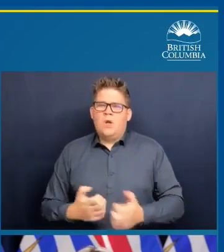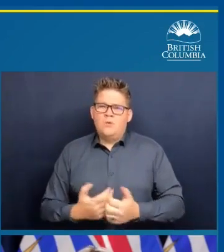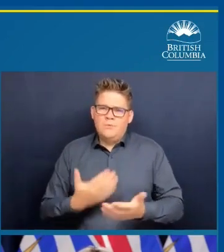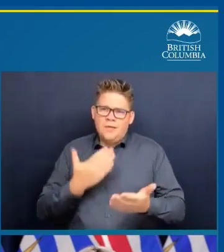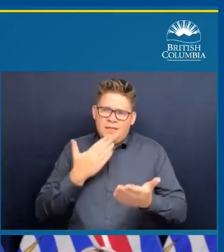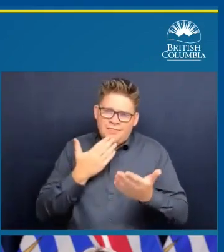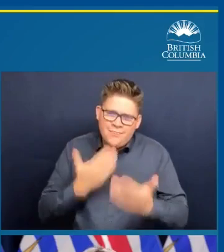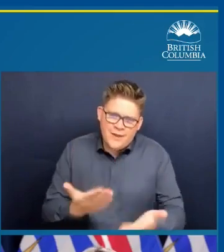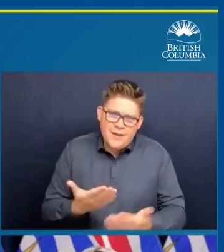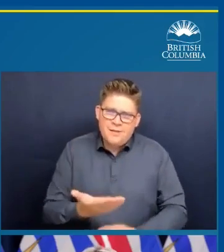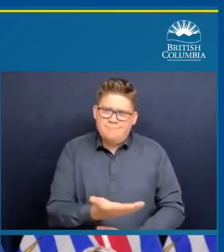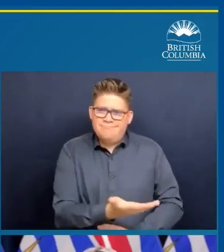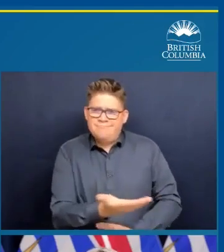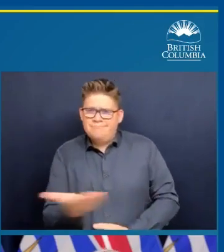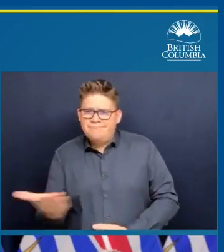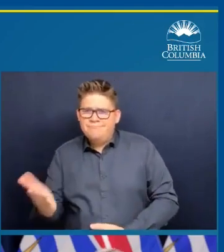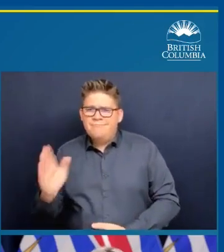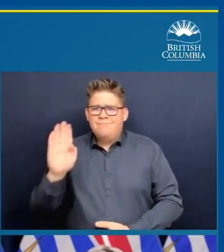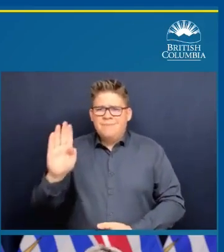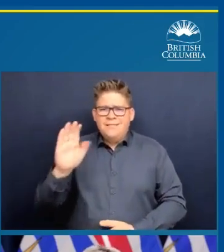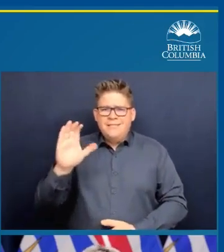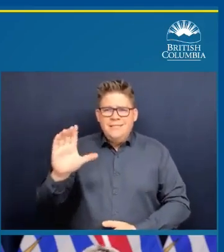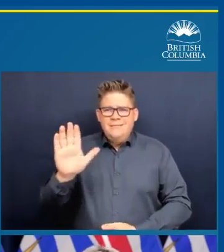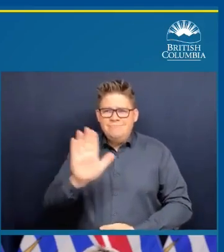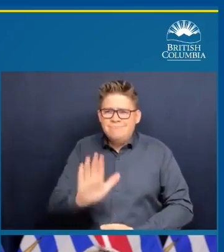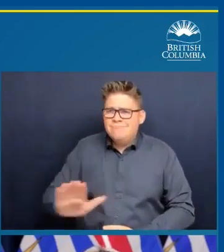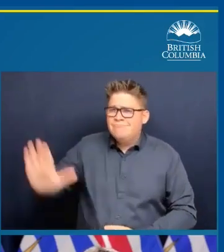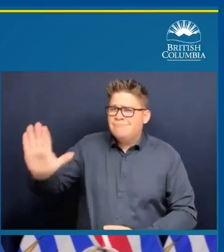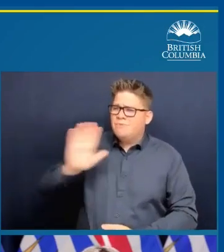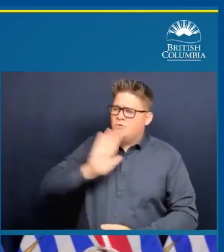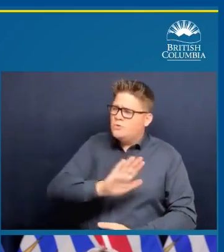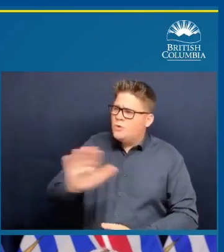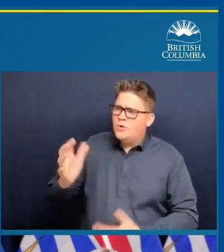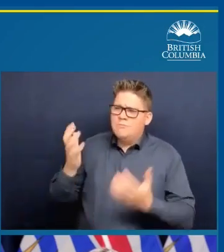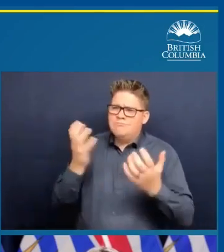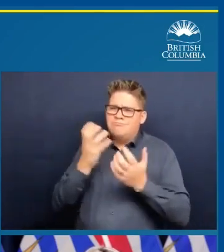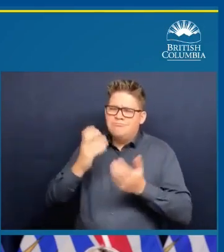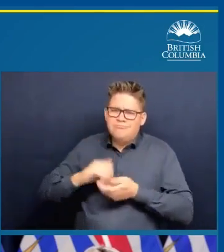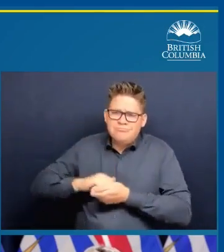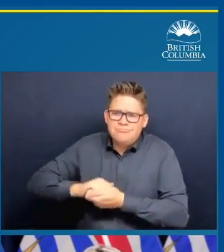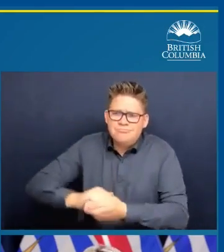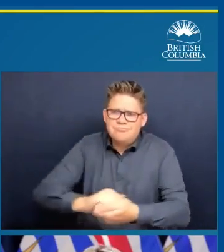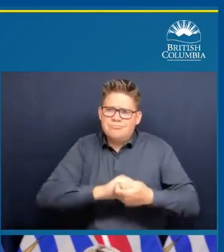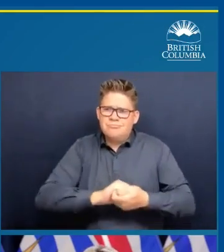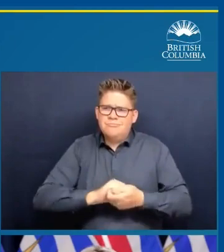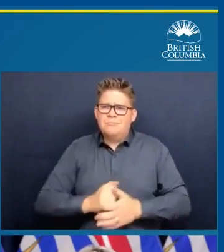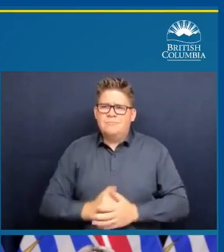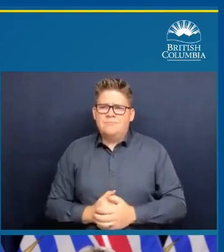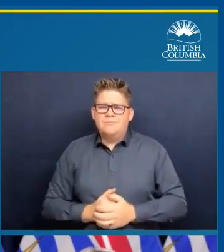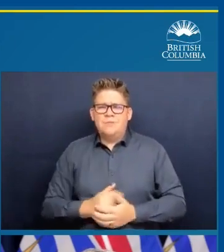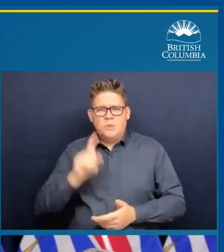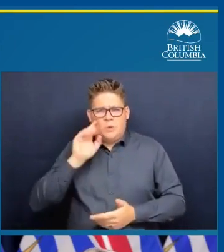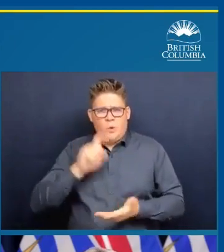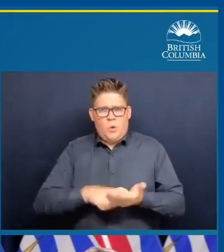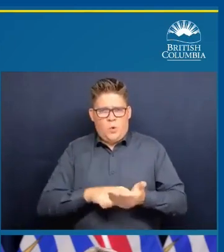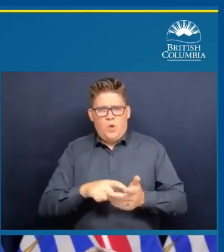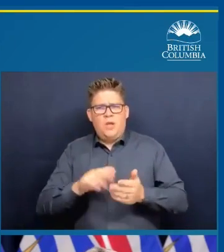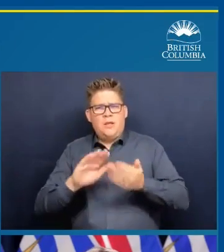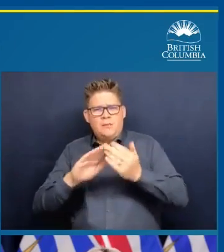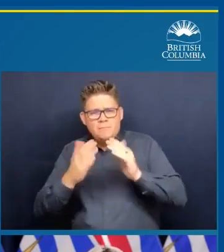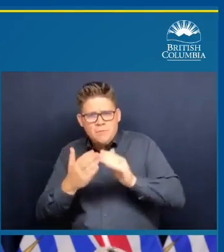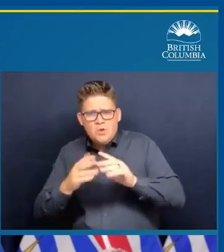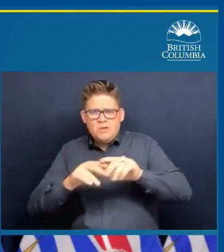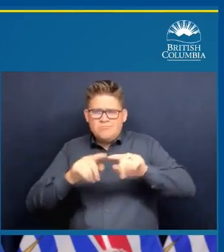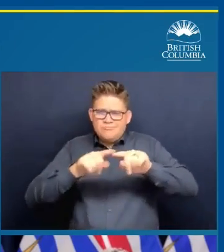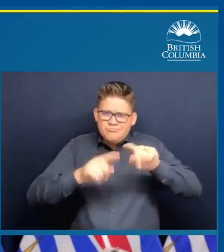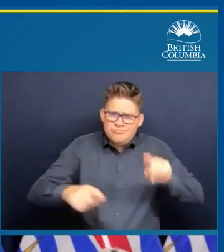all along, of recognizing that we're all coming from different places and that we need to be supportive of each other. If you're wearing a mask